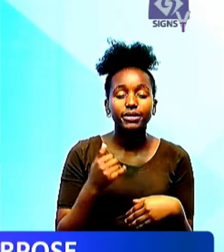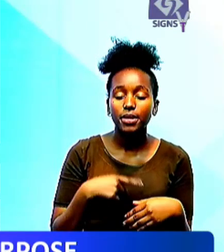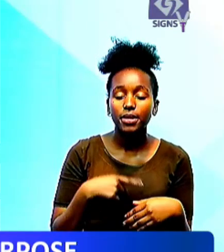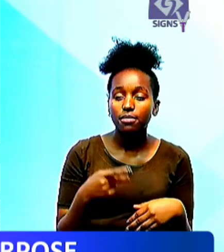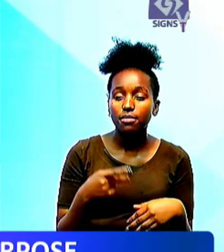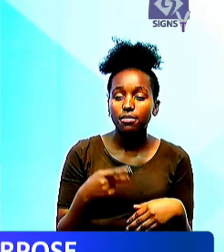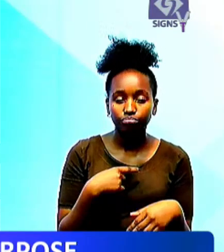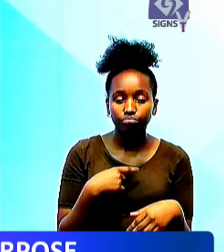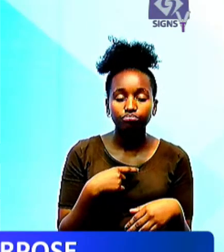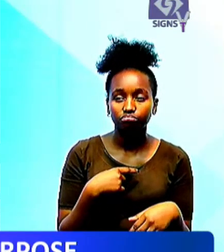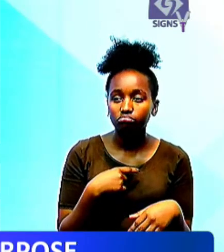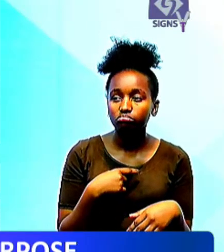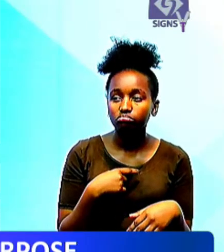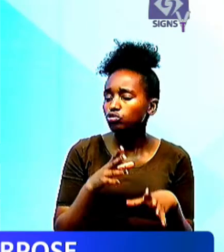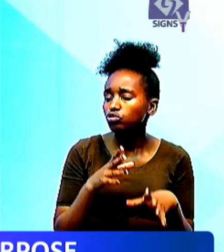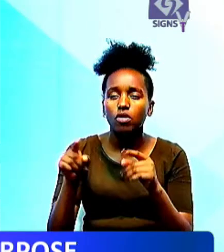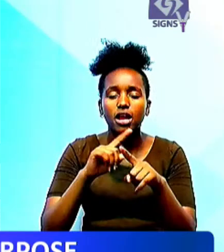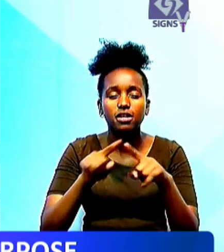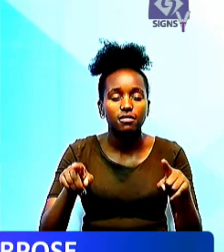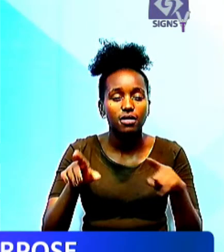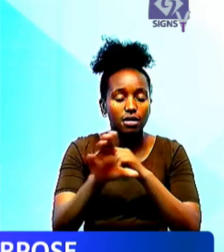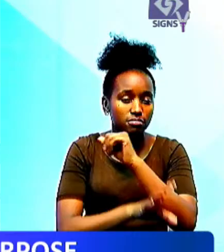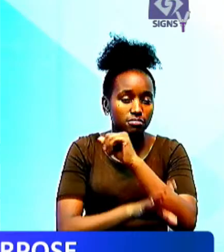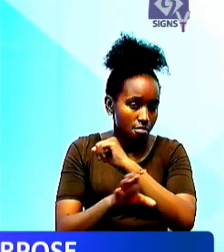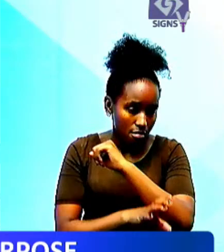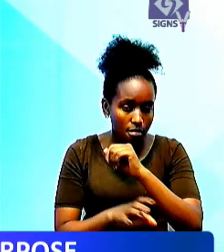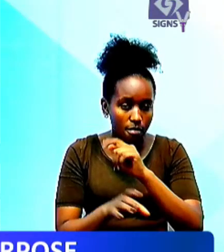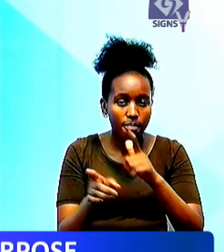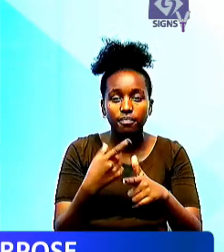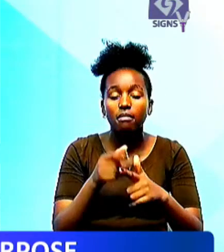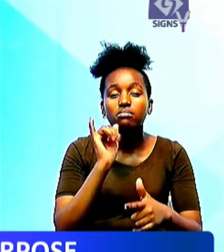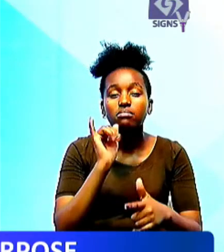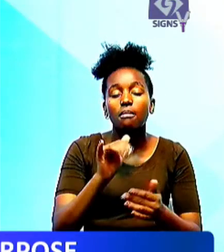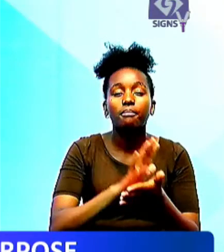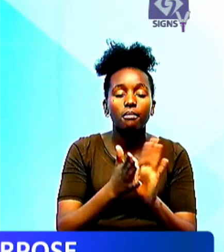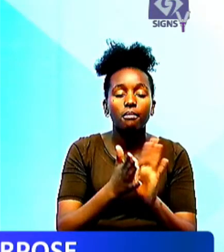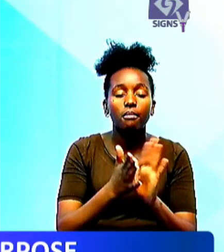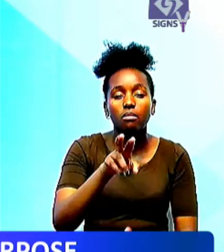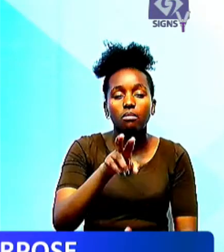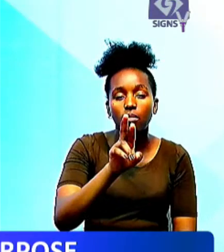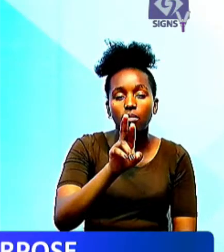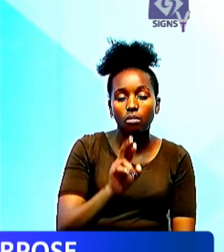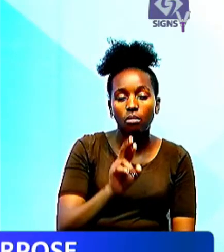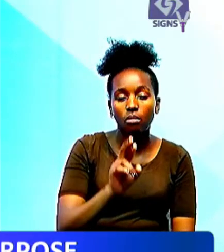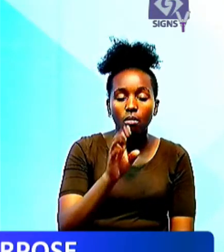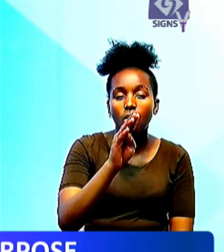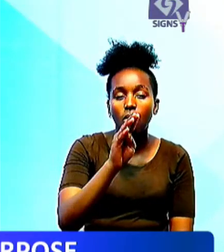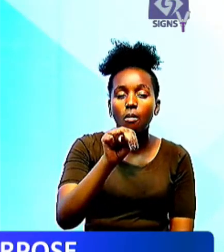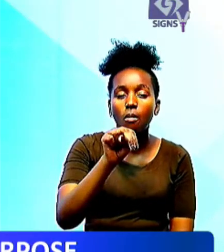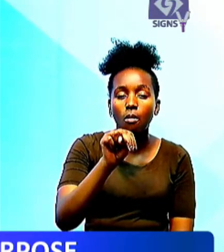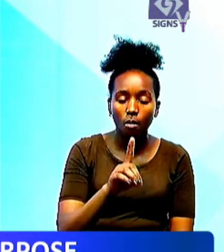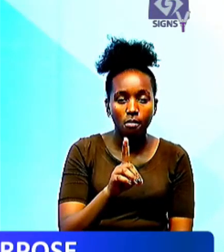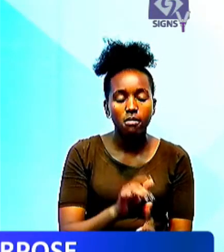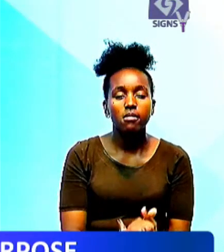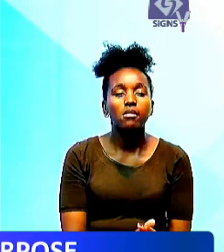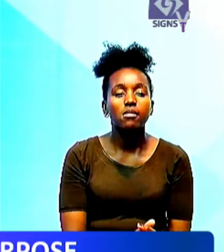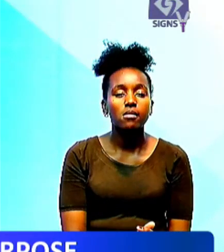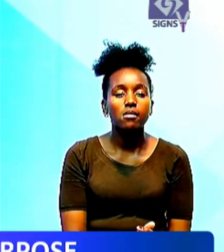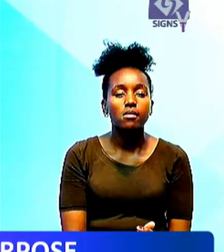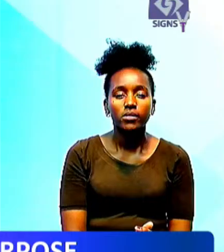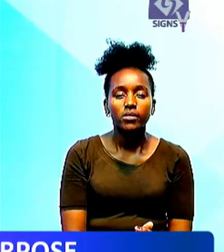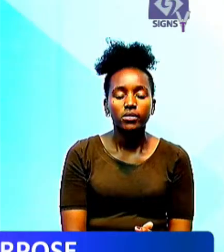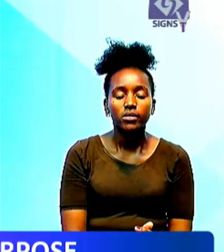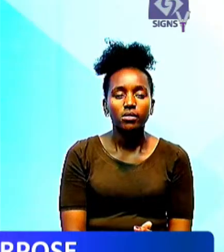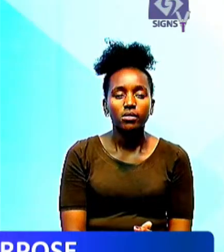in a foreign country denominated in that country, that currency, then it qualifies to be called a Eurobond. So